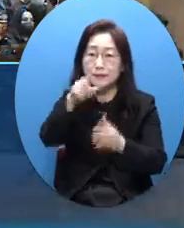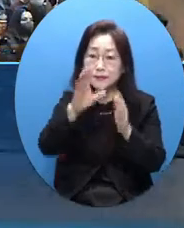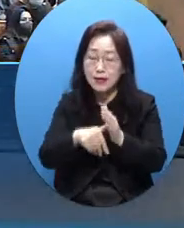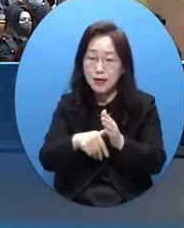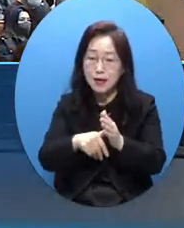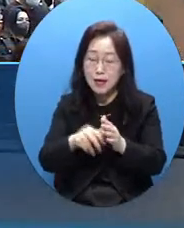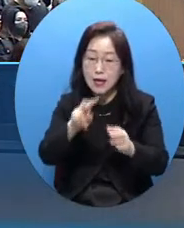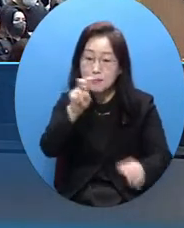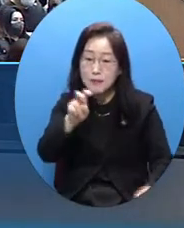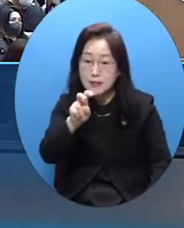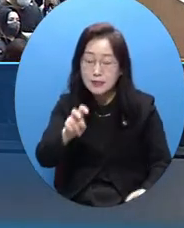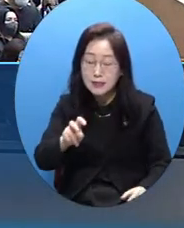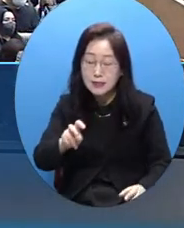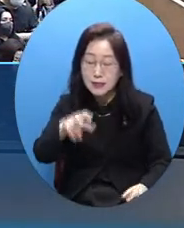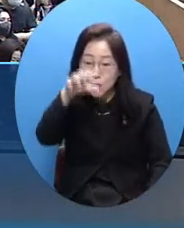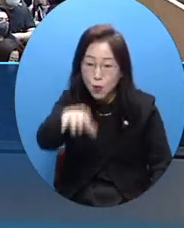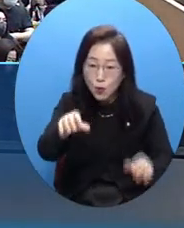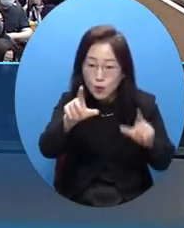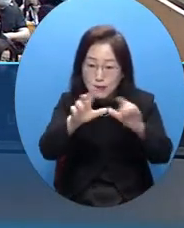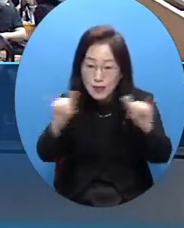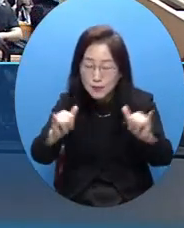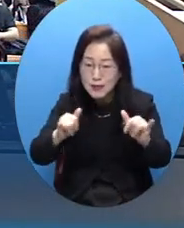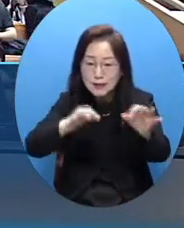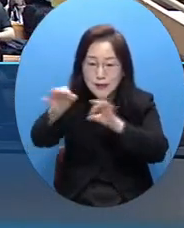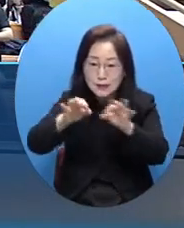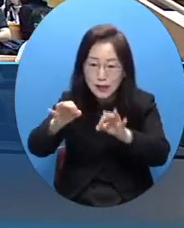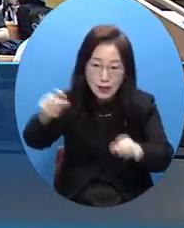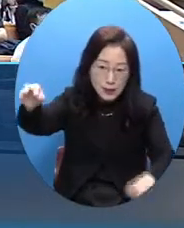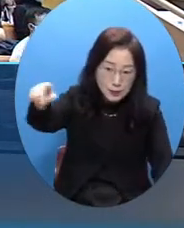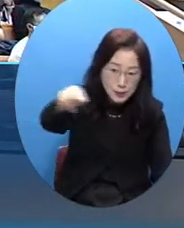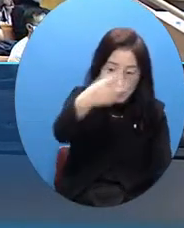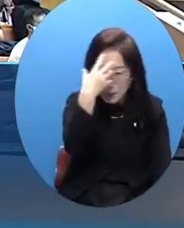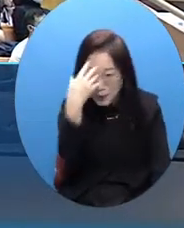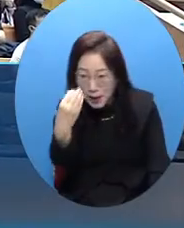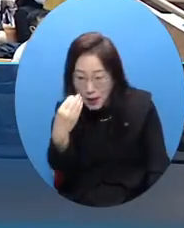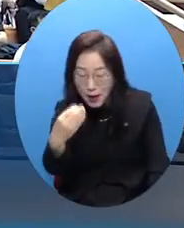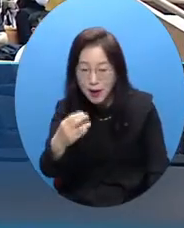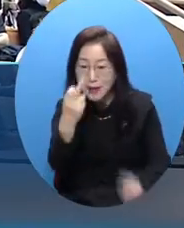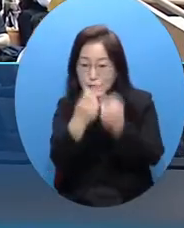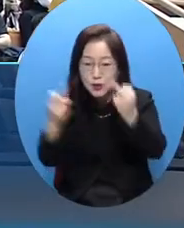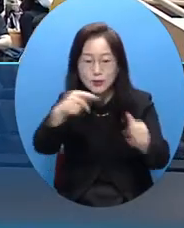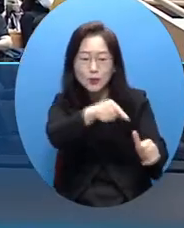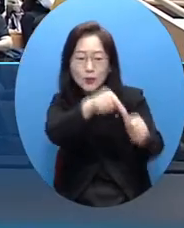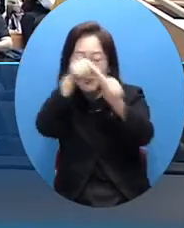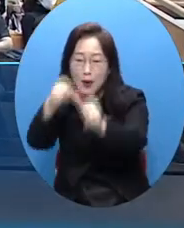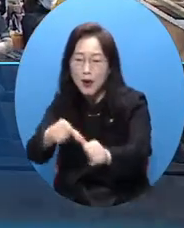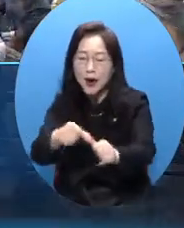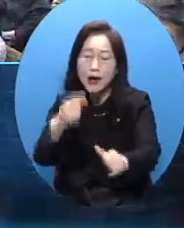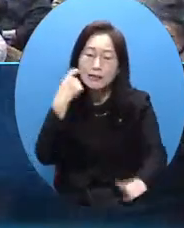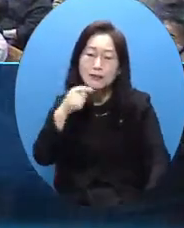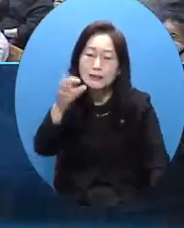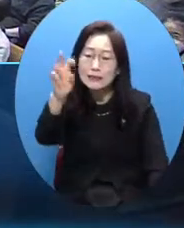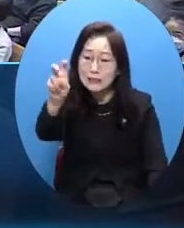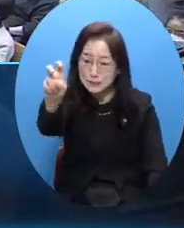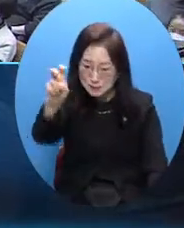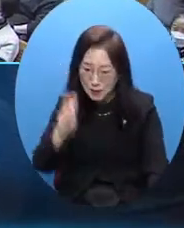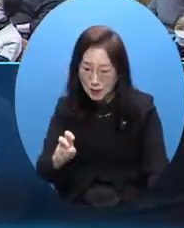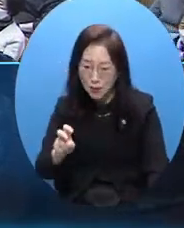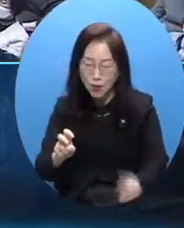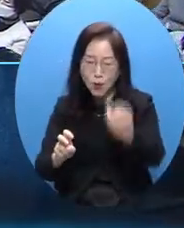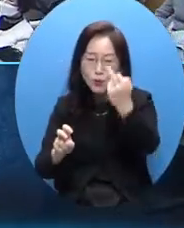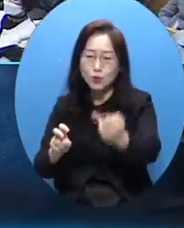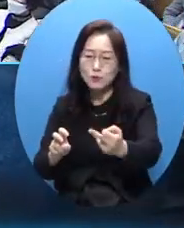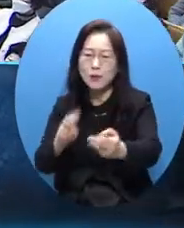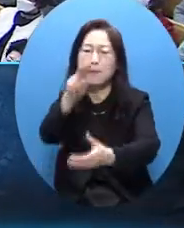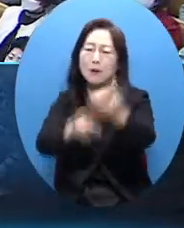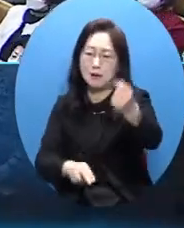when the midianites merchants came by his brother supported Joseph up out of the cistern and sold them for 20 shekels of a silver and to